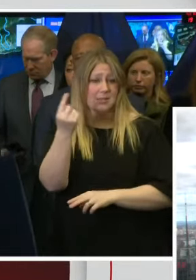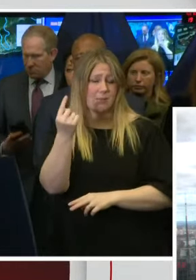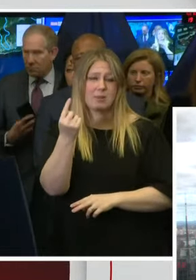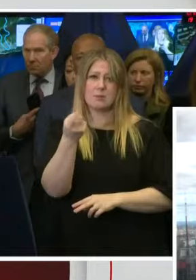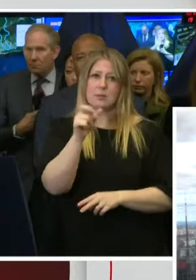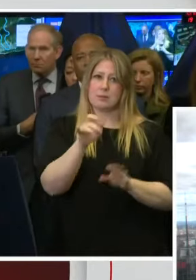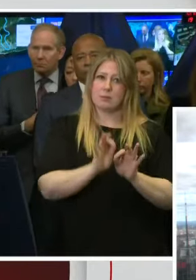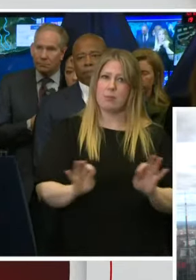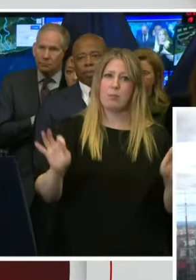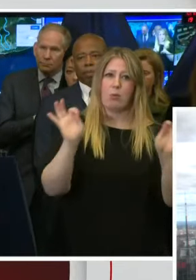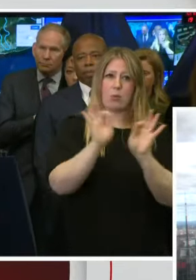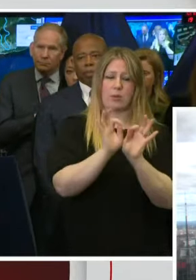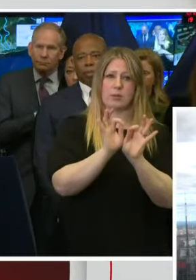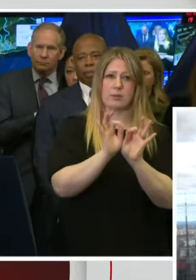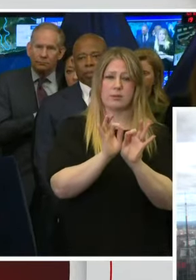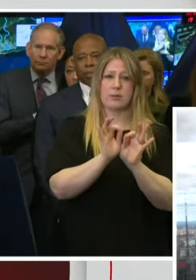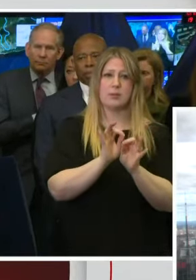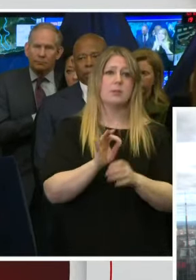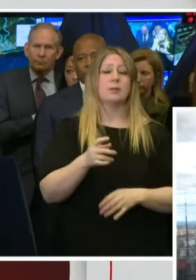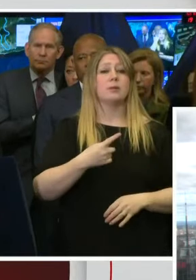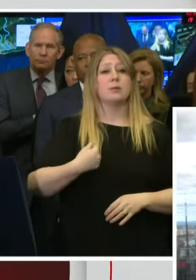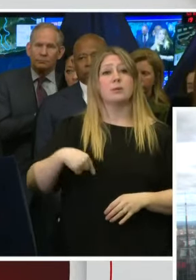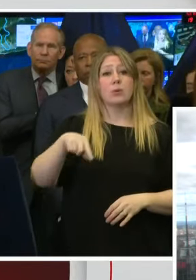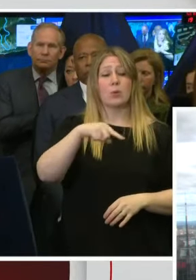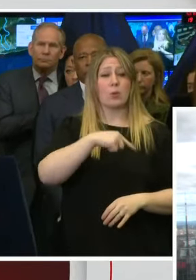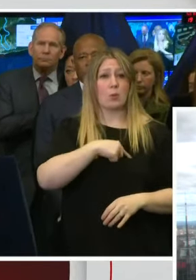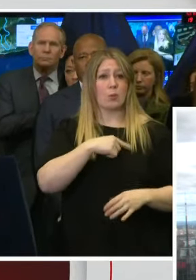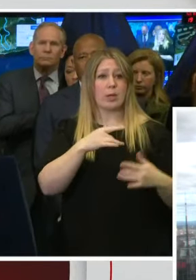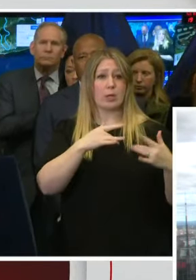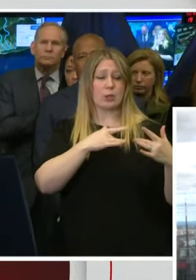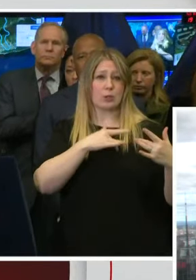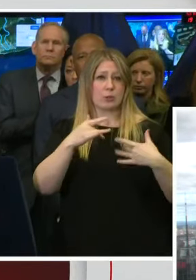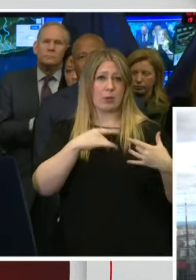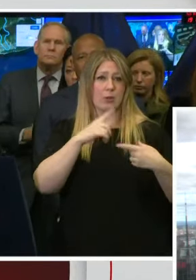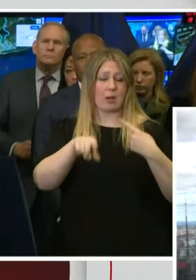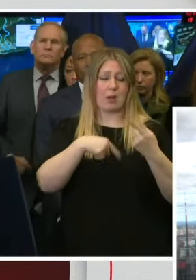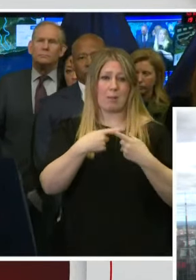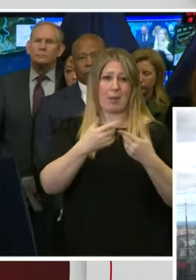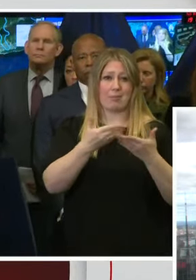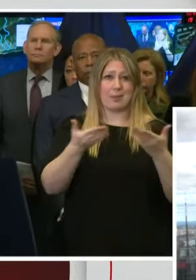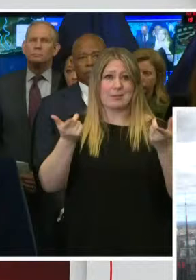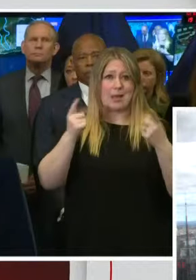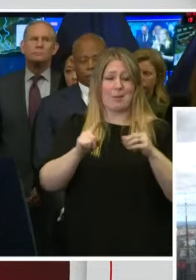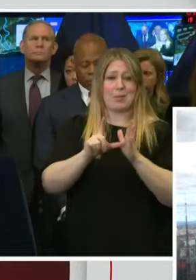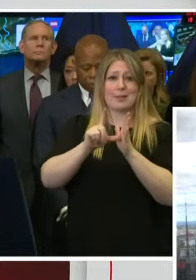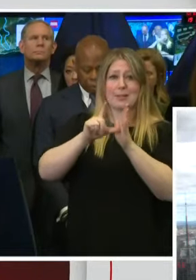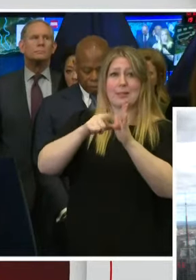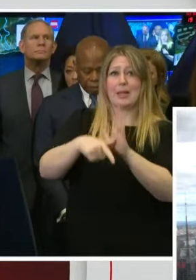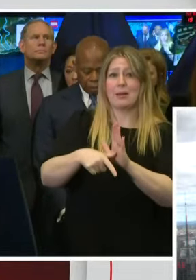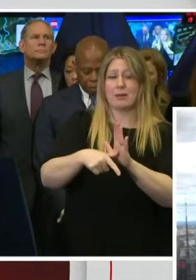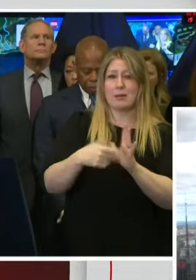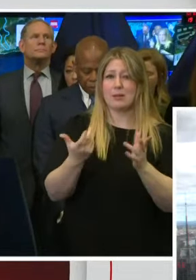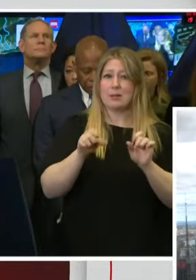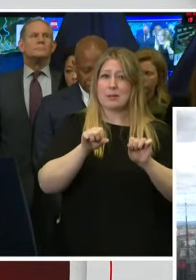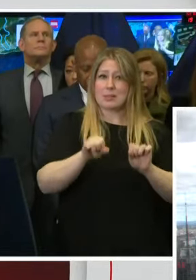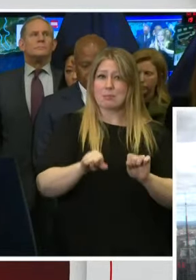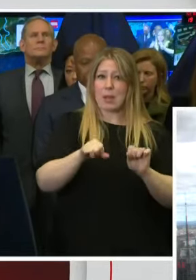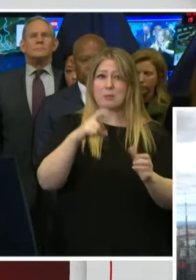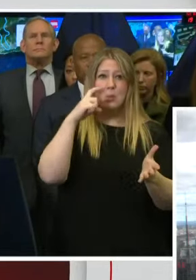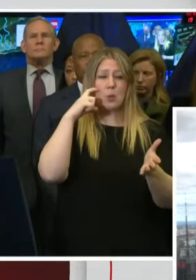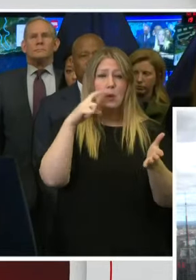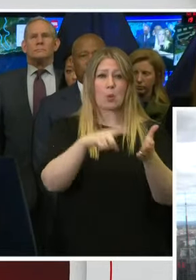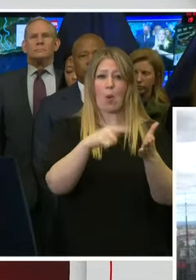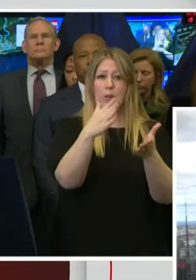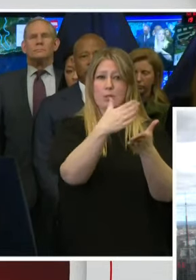the Department of Buildings are concerned about some of the downstream possibilities, cracks that you might see that may